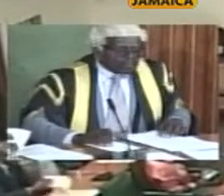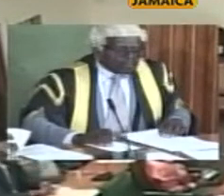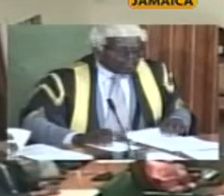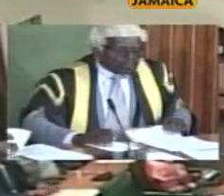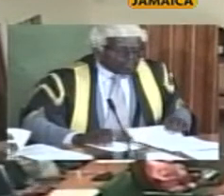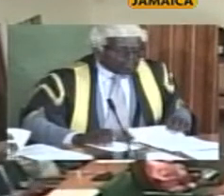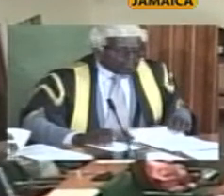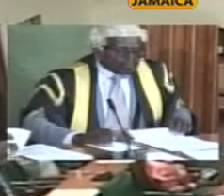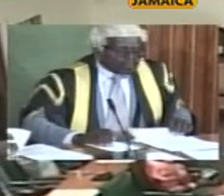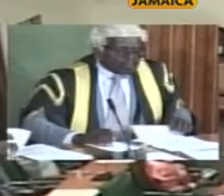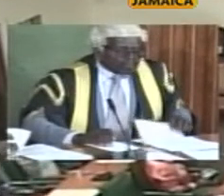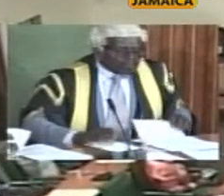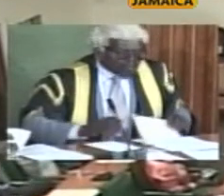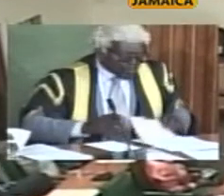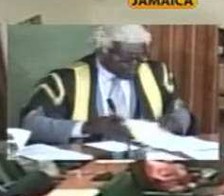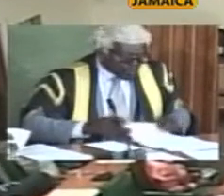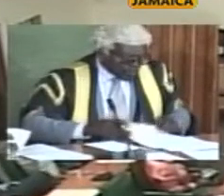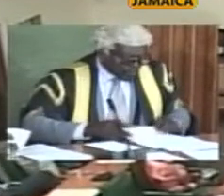motions.